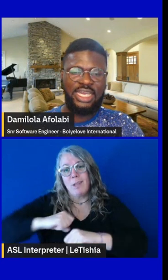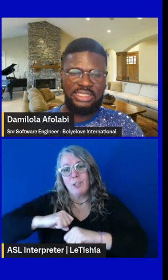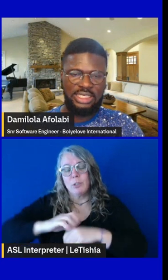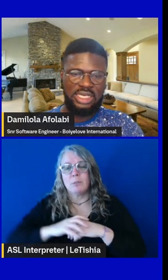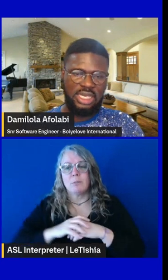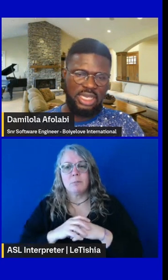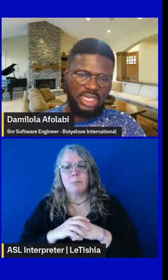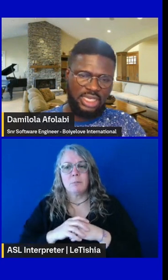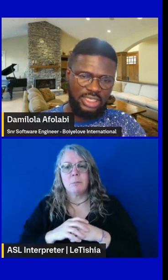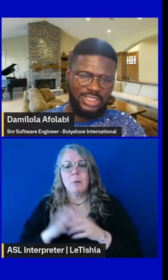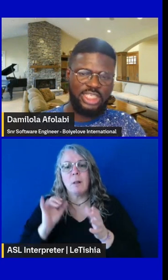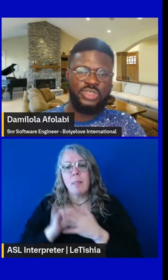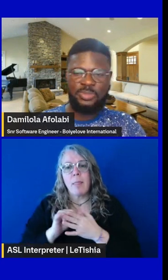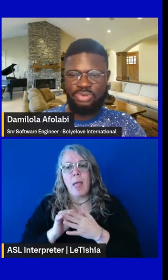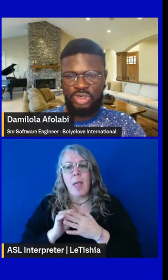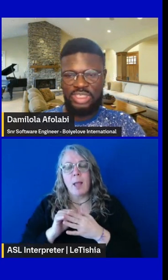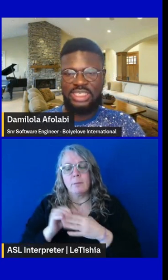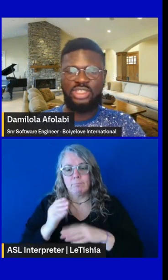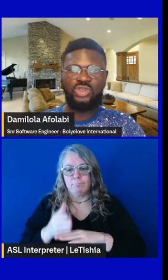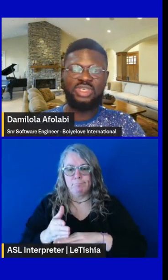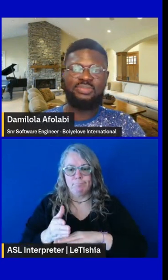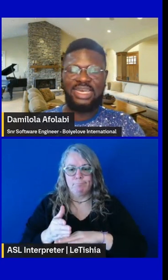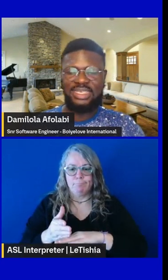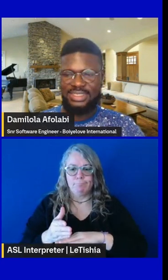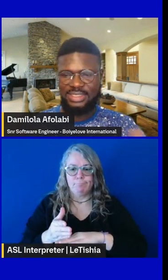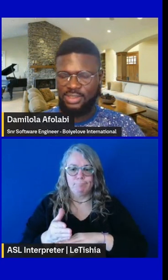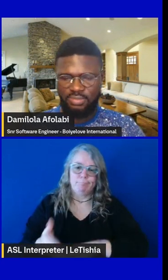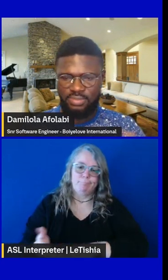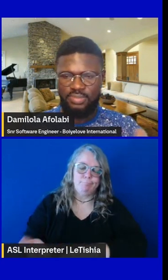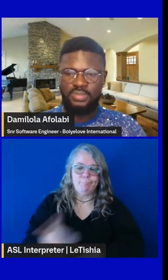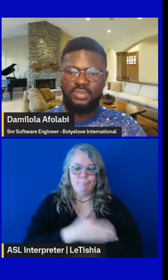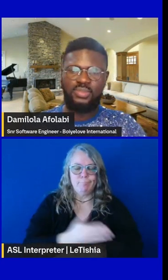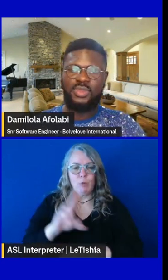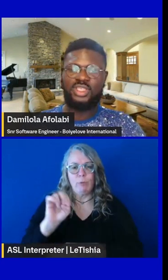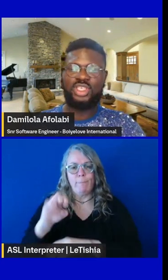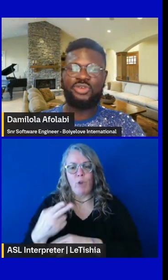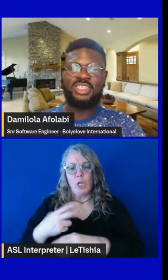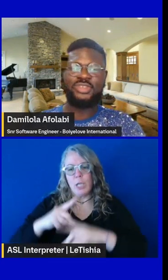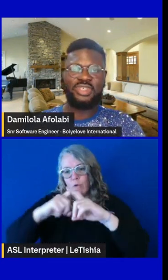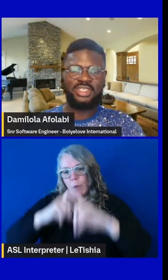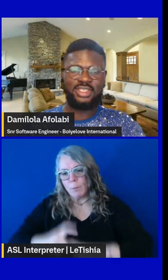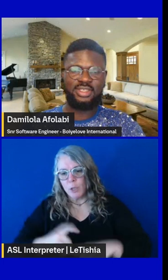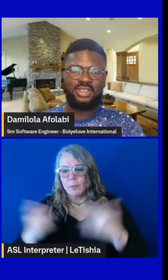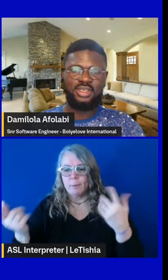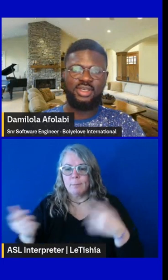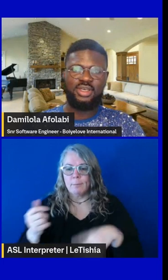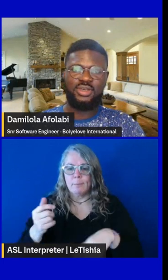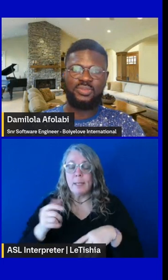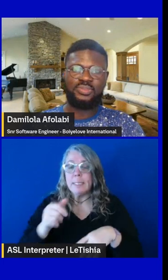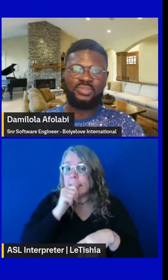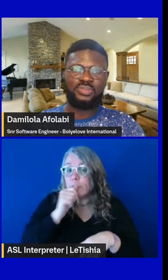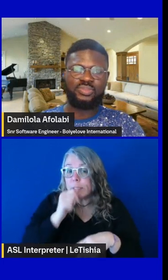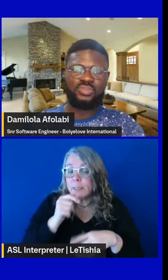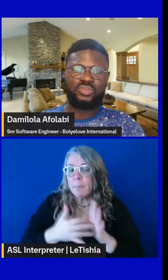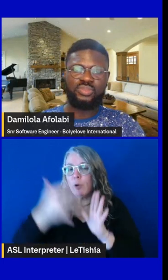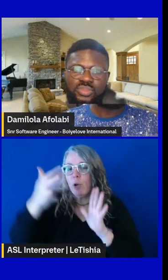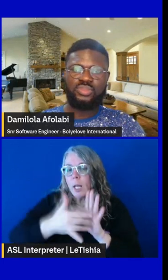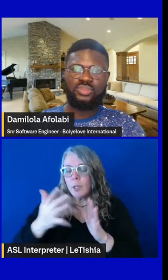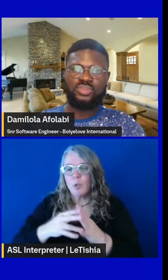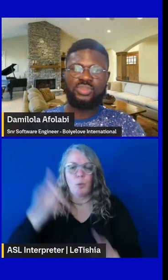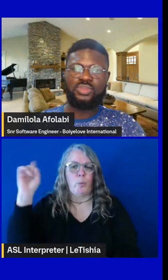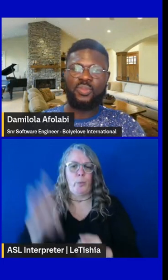keys and secrets periodically to minimize security risks.